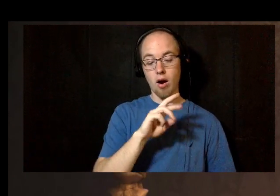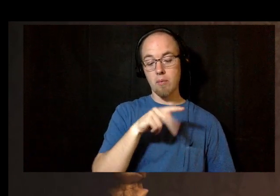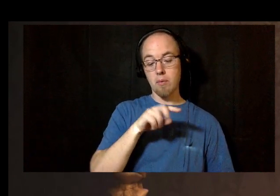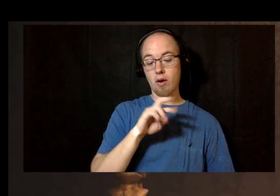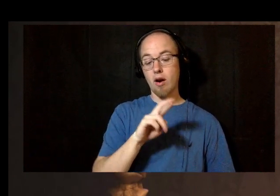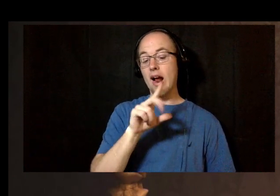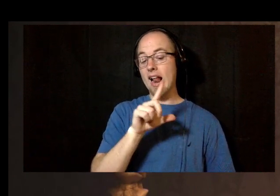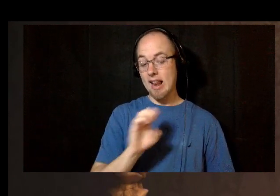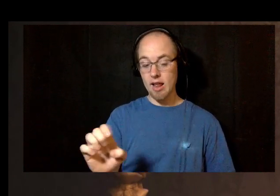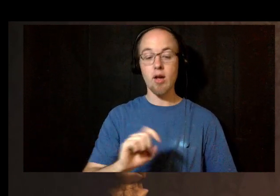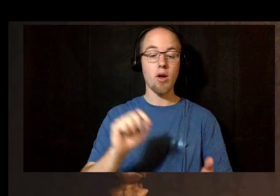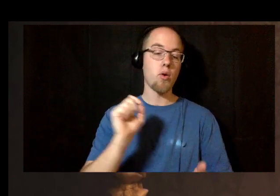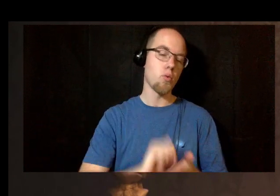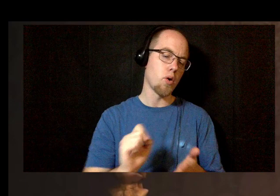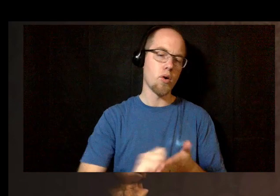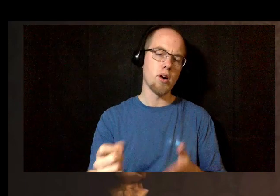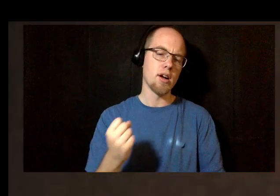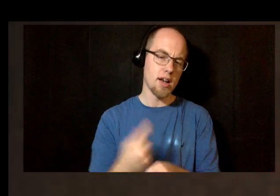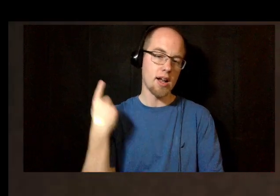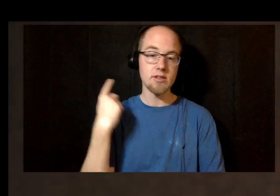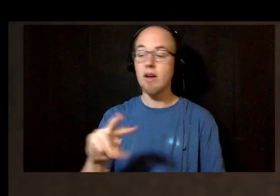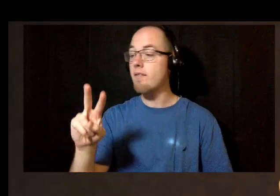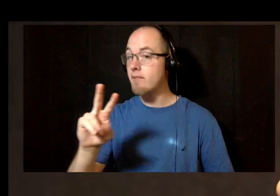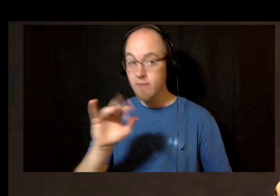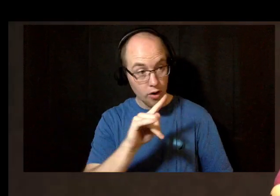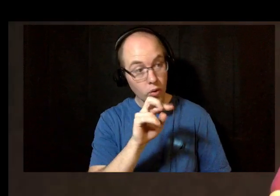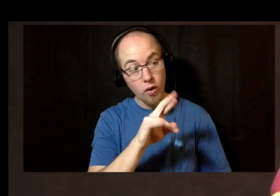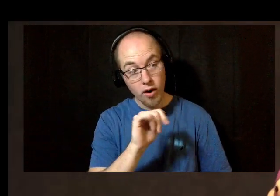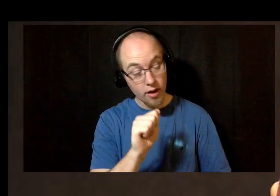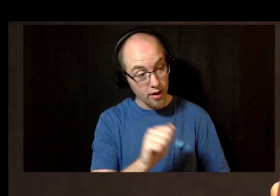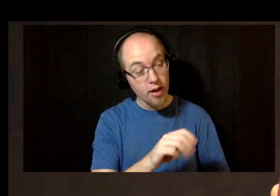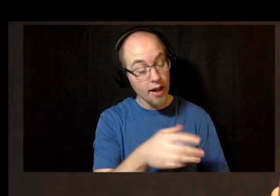you in. Victoria, listen up.